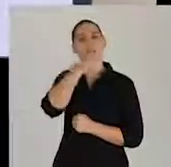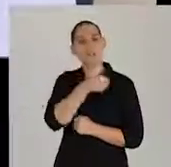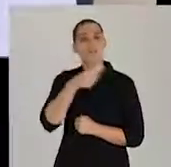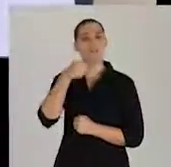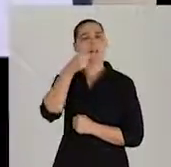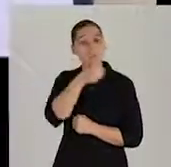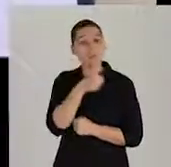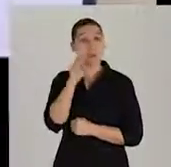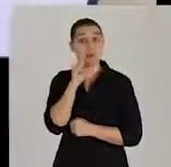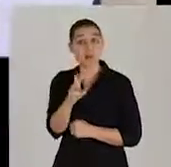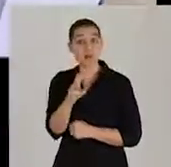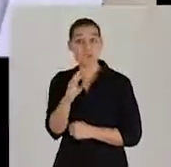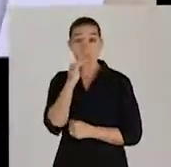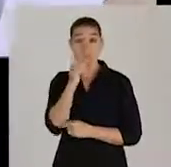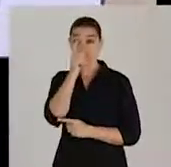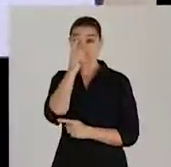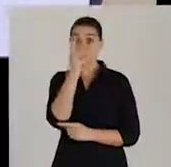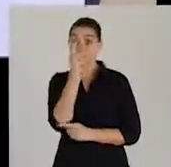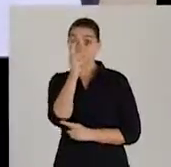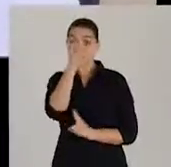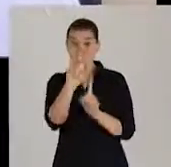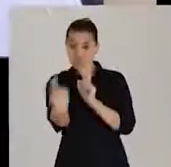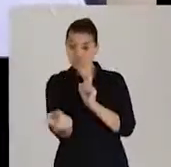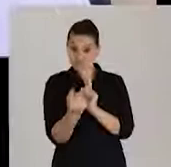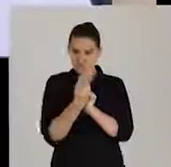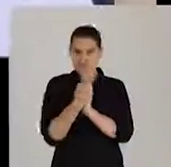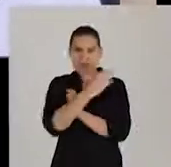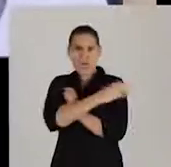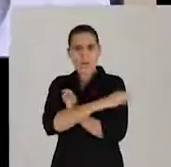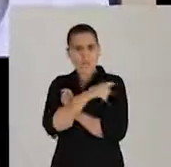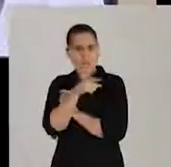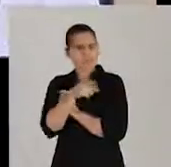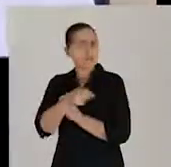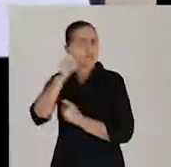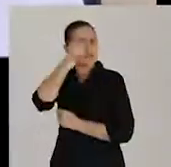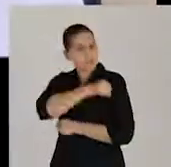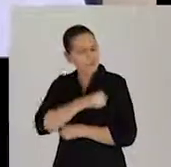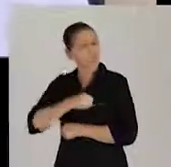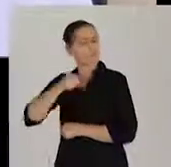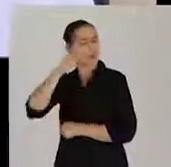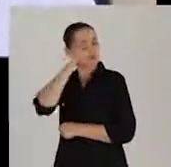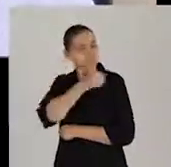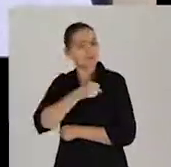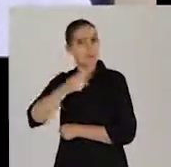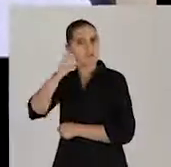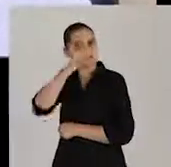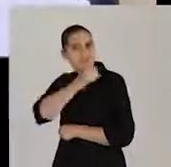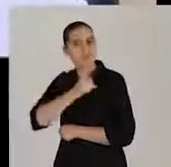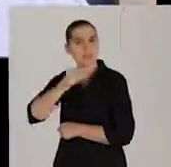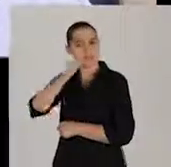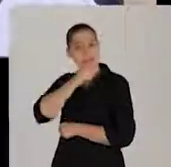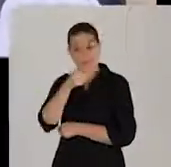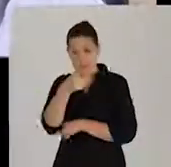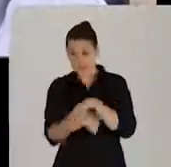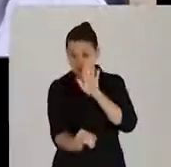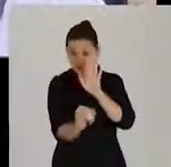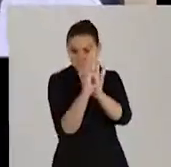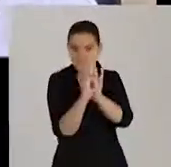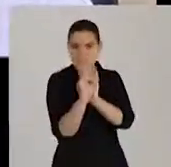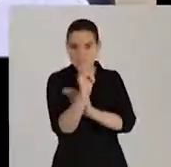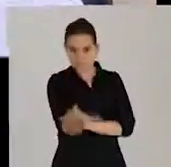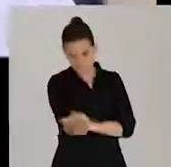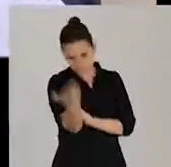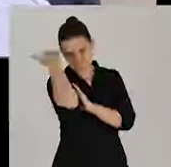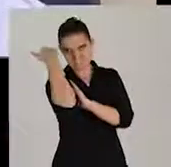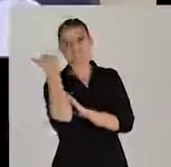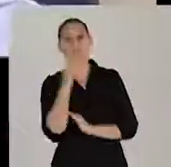TB and aren't receiving treatment. So, it's up to you to notice coughing patients and get